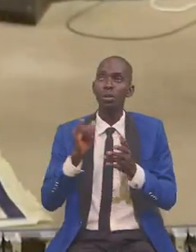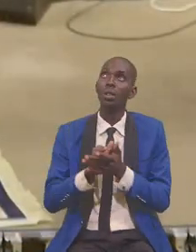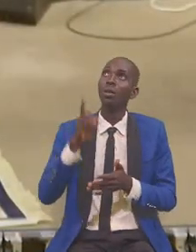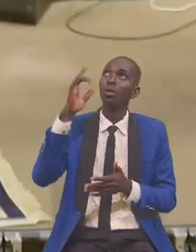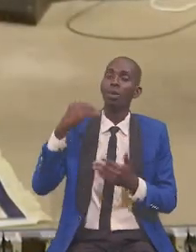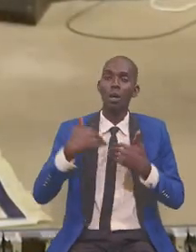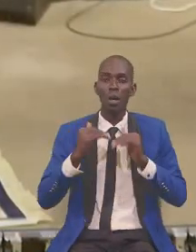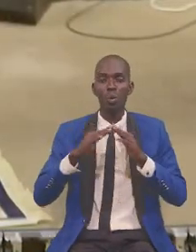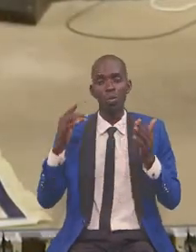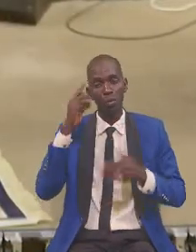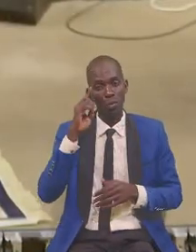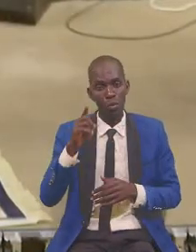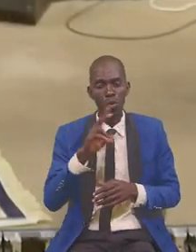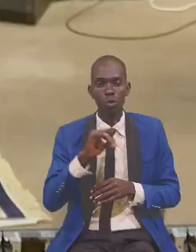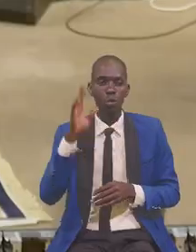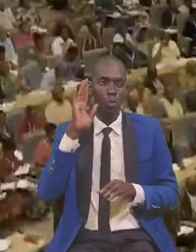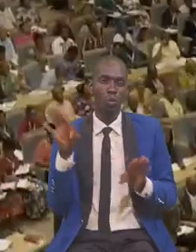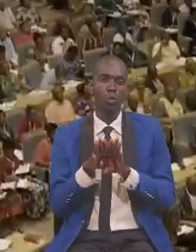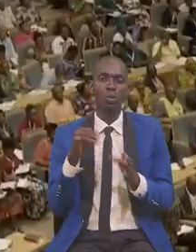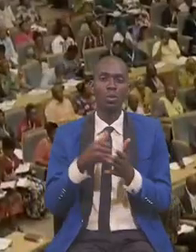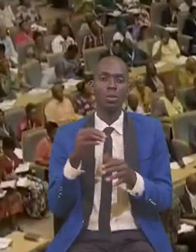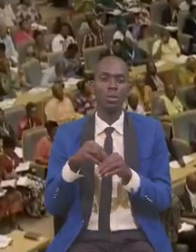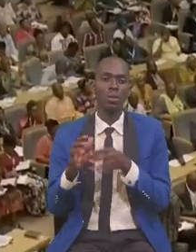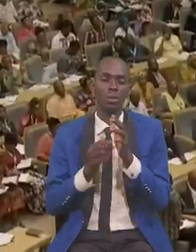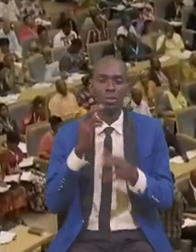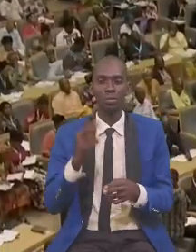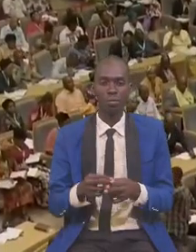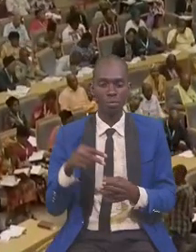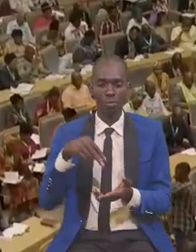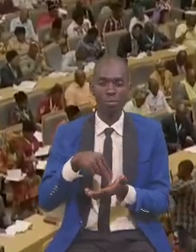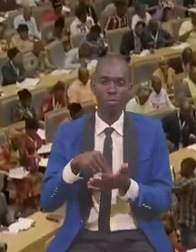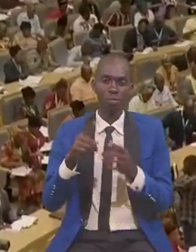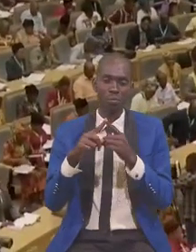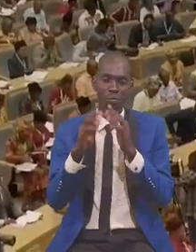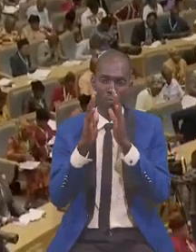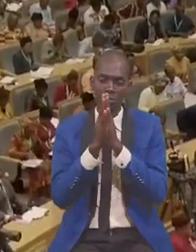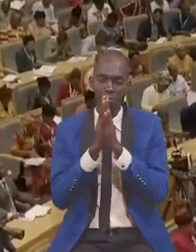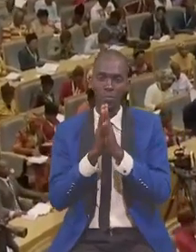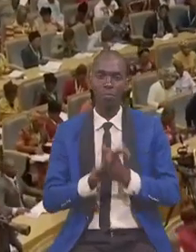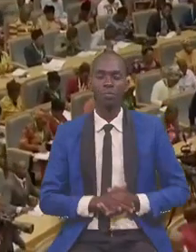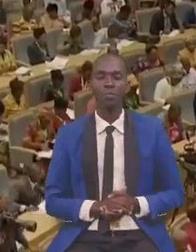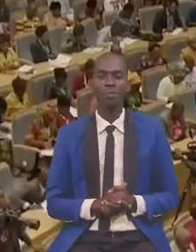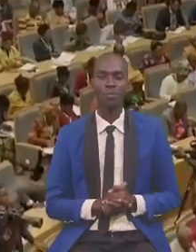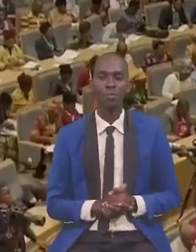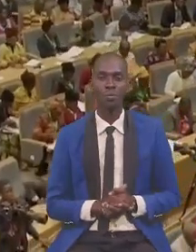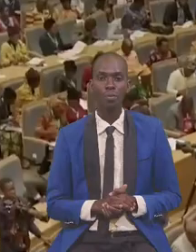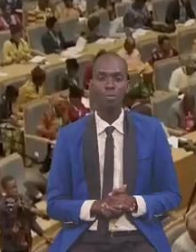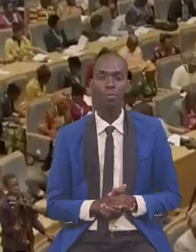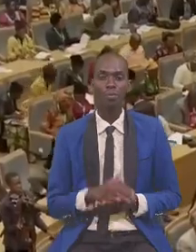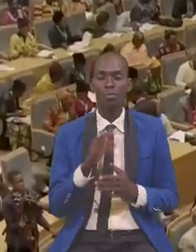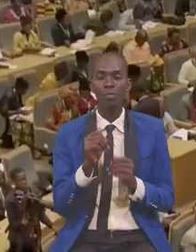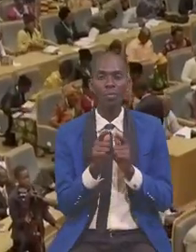you. Nobody will shut it. Let's rise up and pray and talk to the Lord. A great